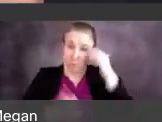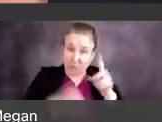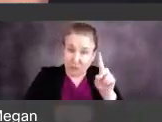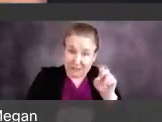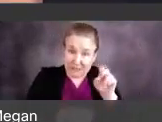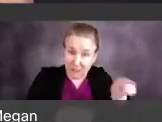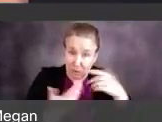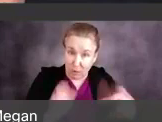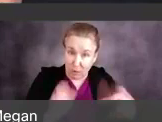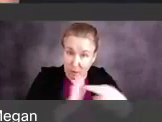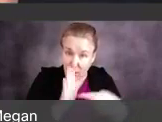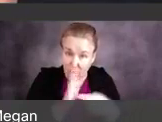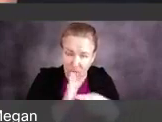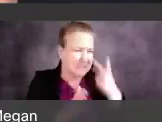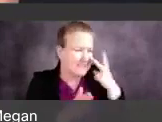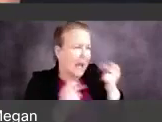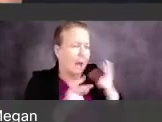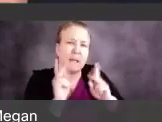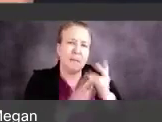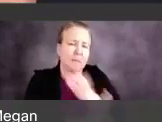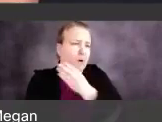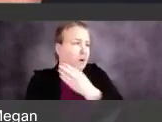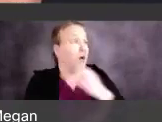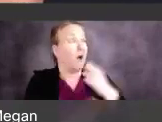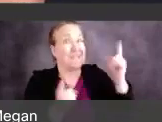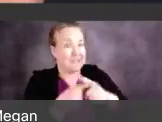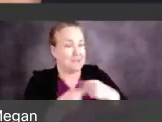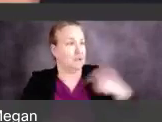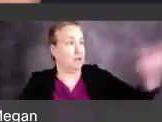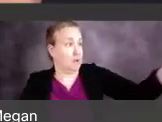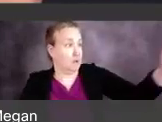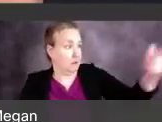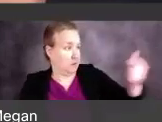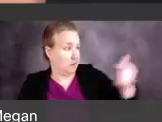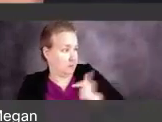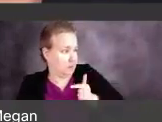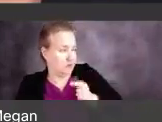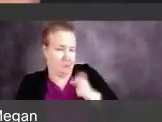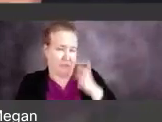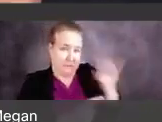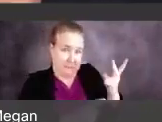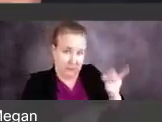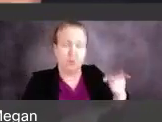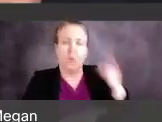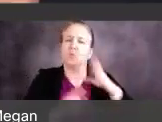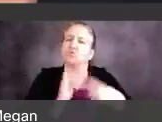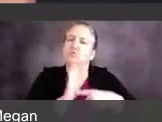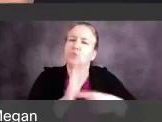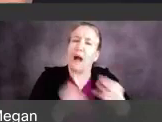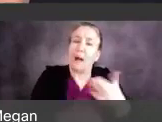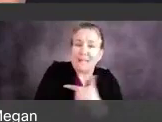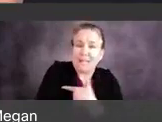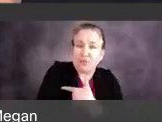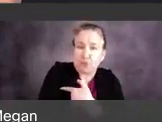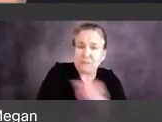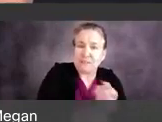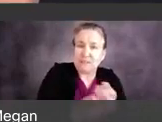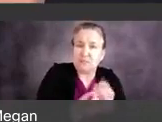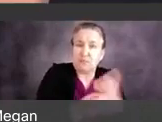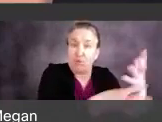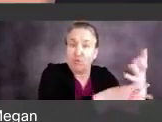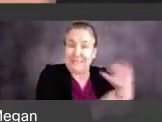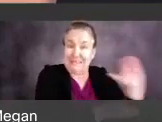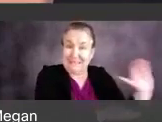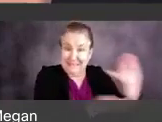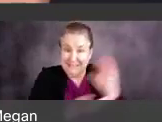registered, you can see how many people are ahead of you. We will soon be adding a running total of how many doses of vaccine we have received and